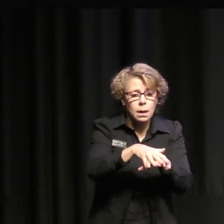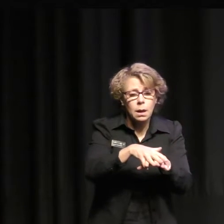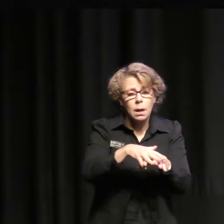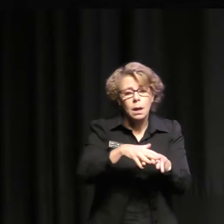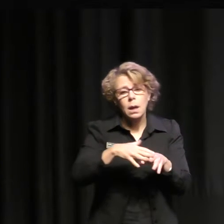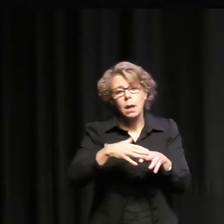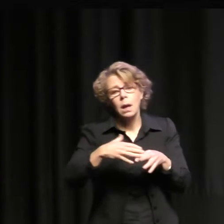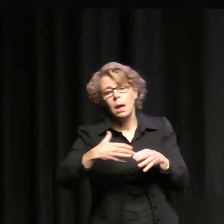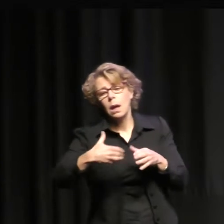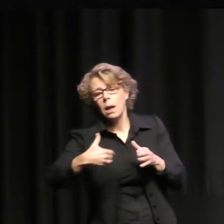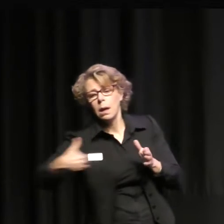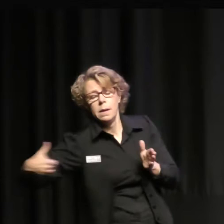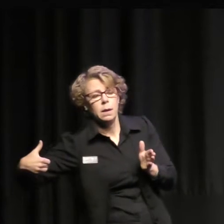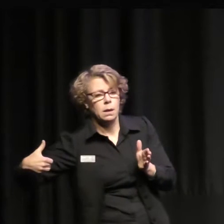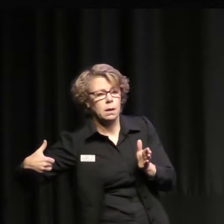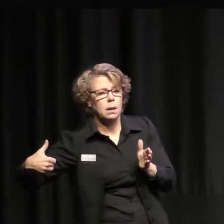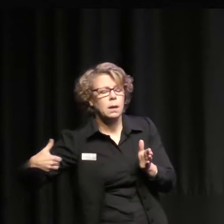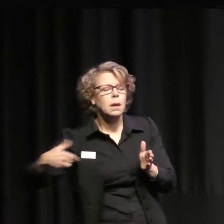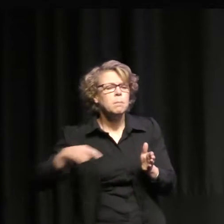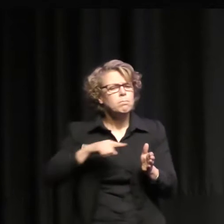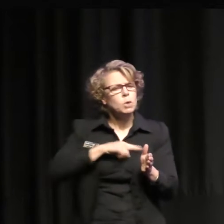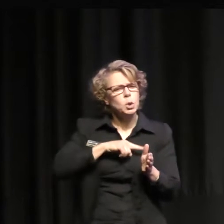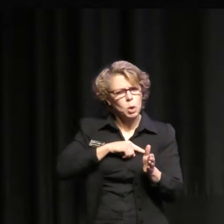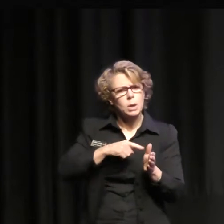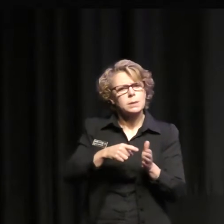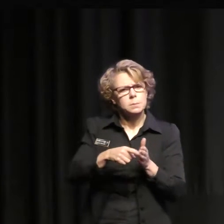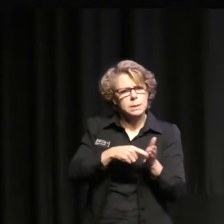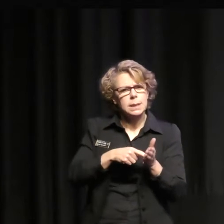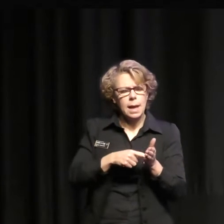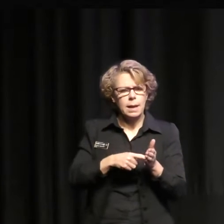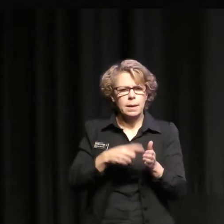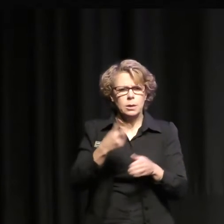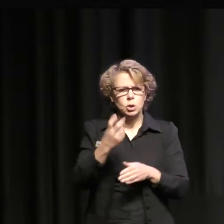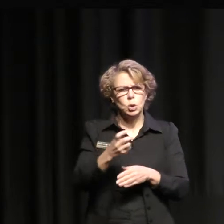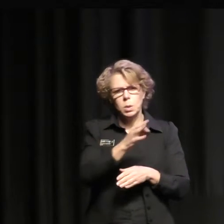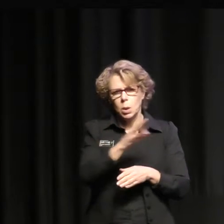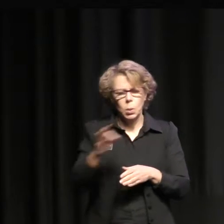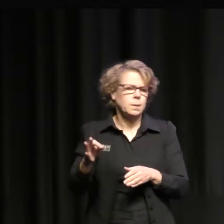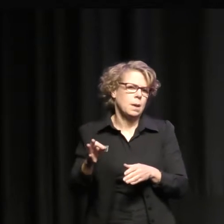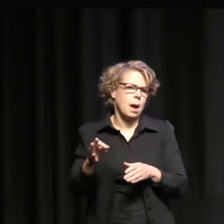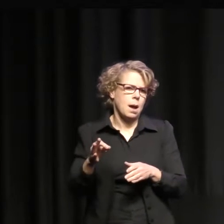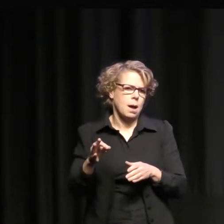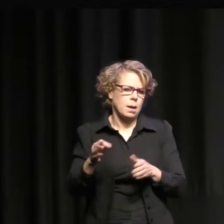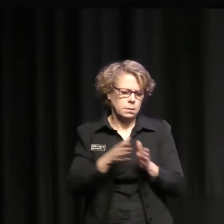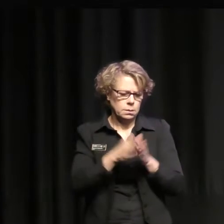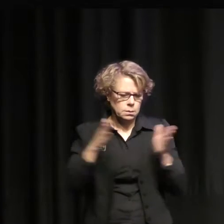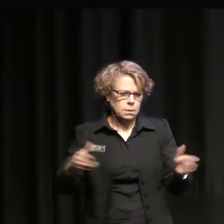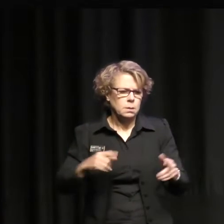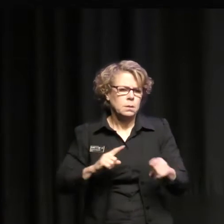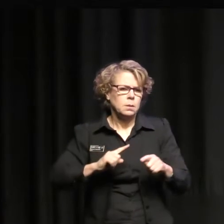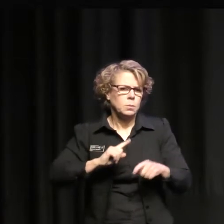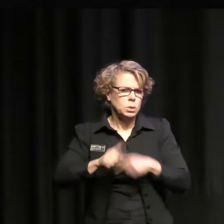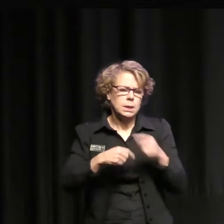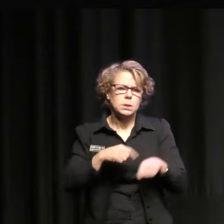outsiders. It's a very special 21st century process that's very